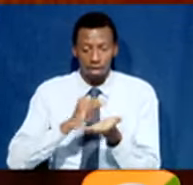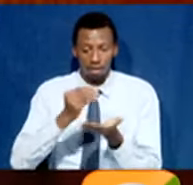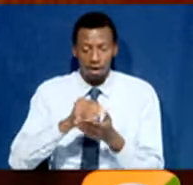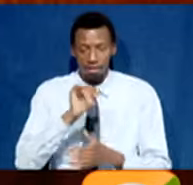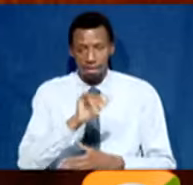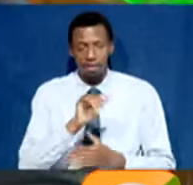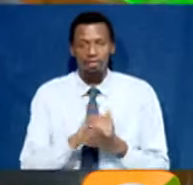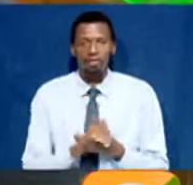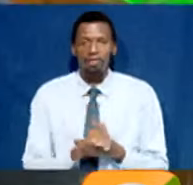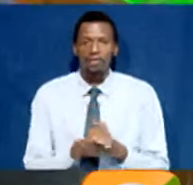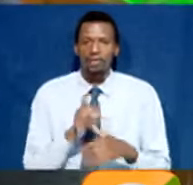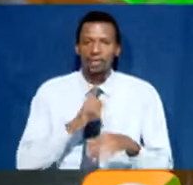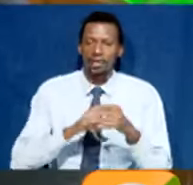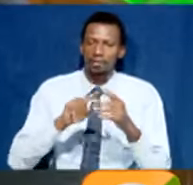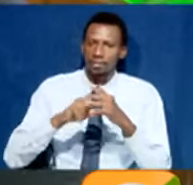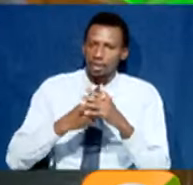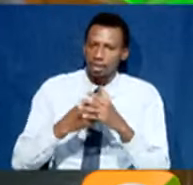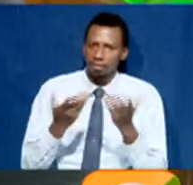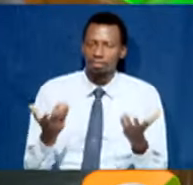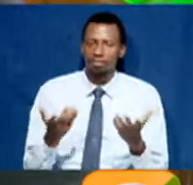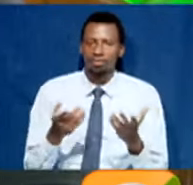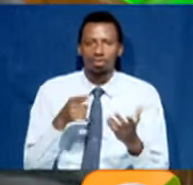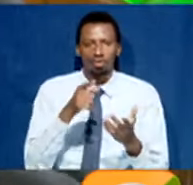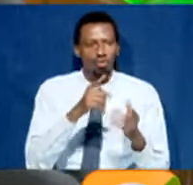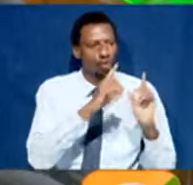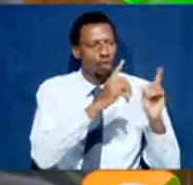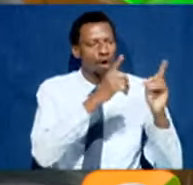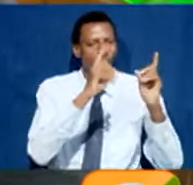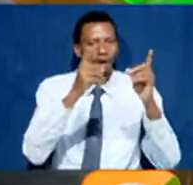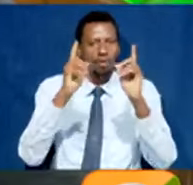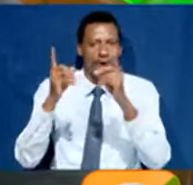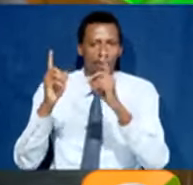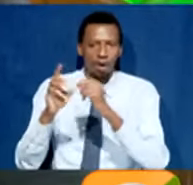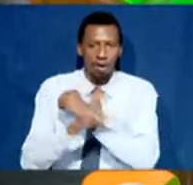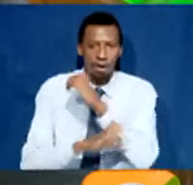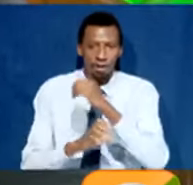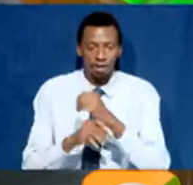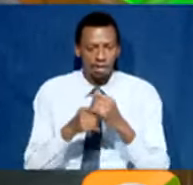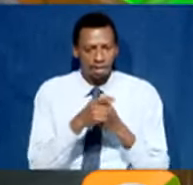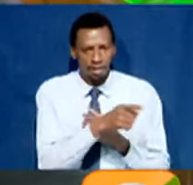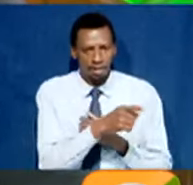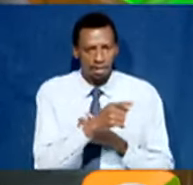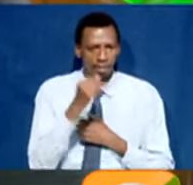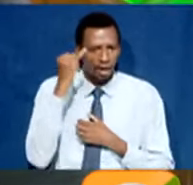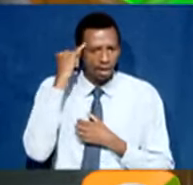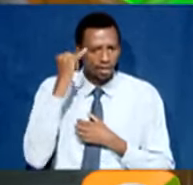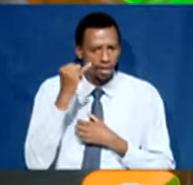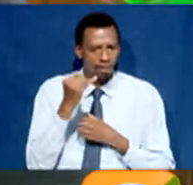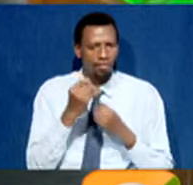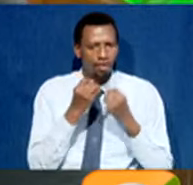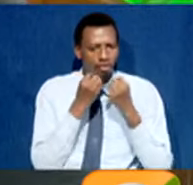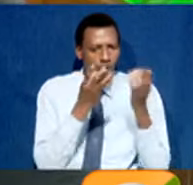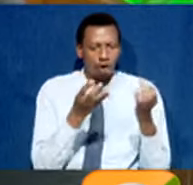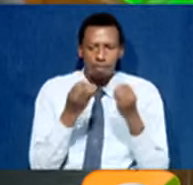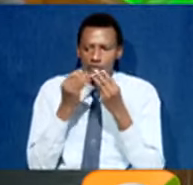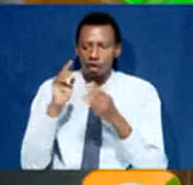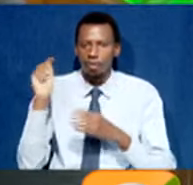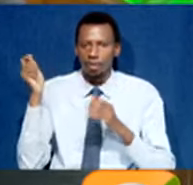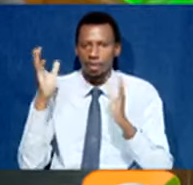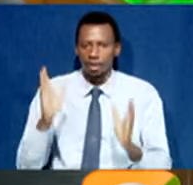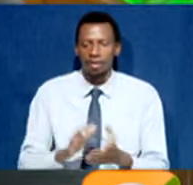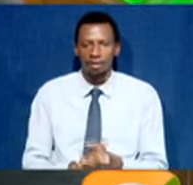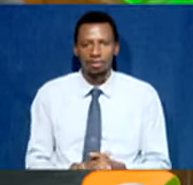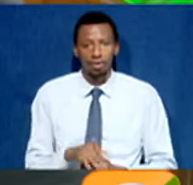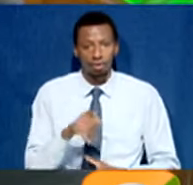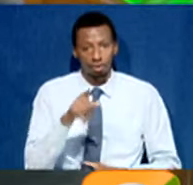Because when it started and you were walking around the country and selling this dream to many Kenyans, you told us this